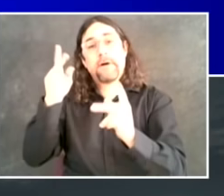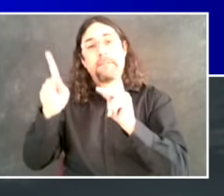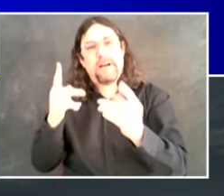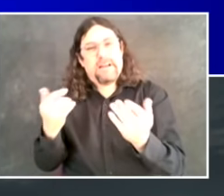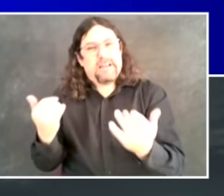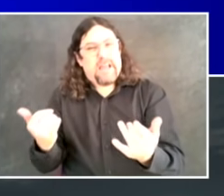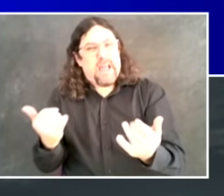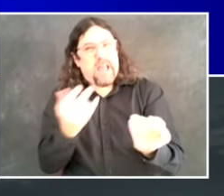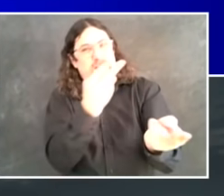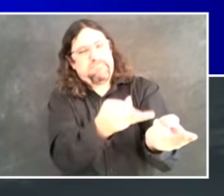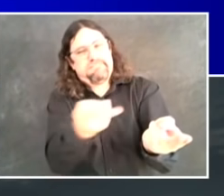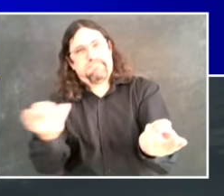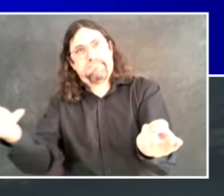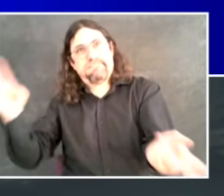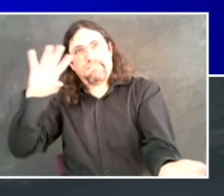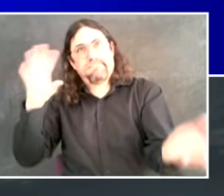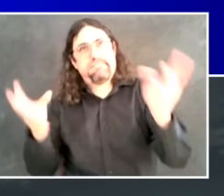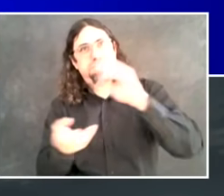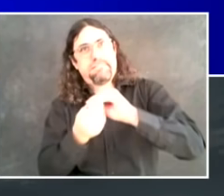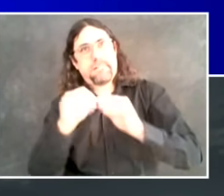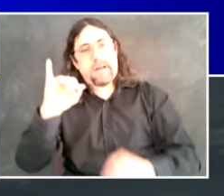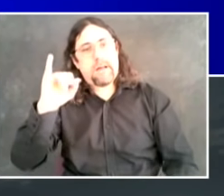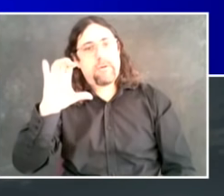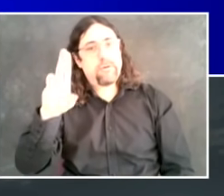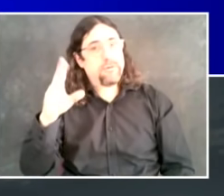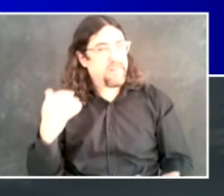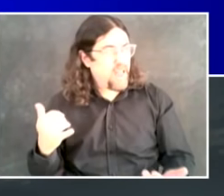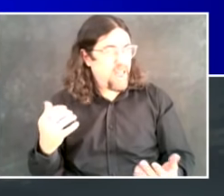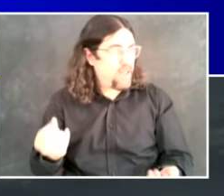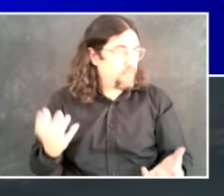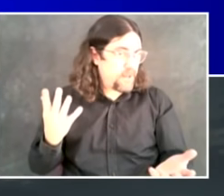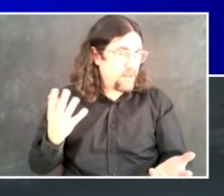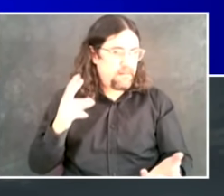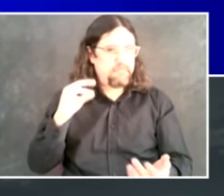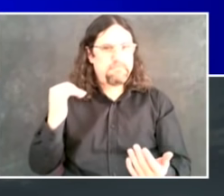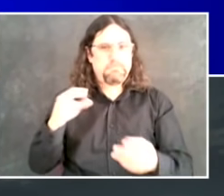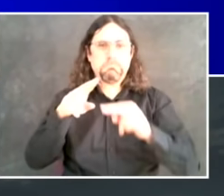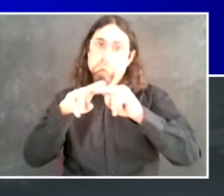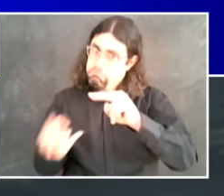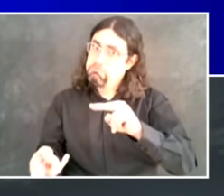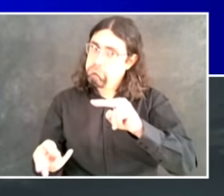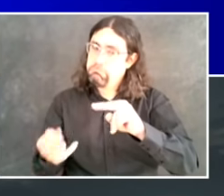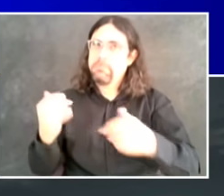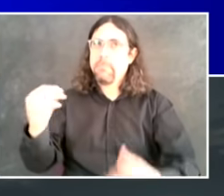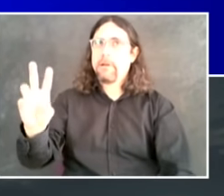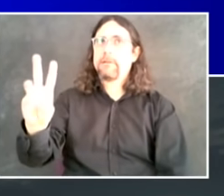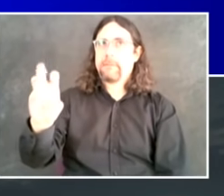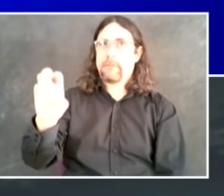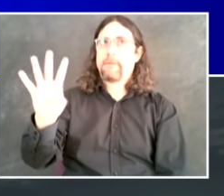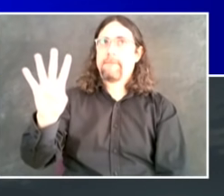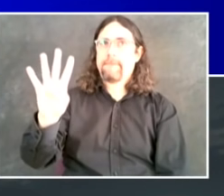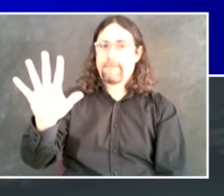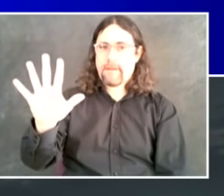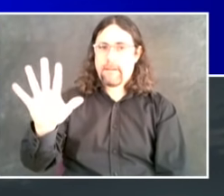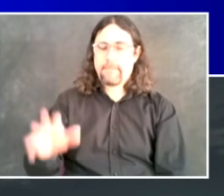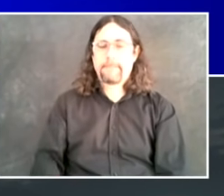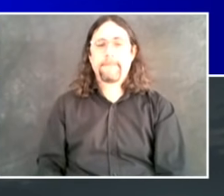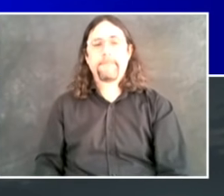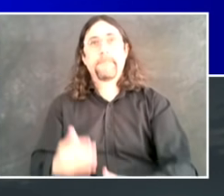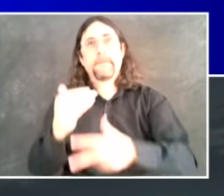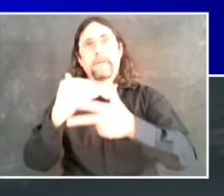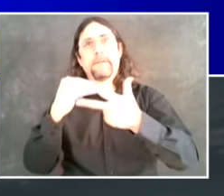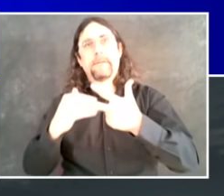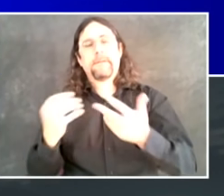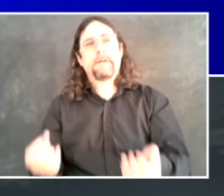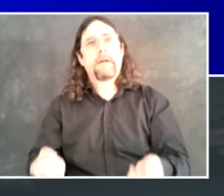to 645. Percentage of people testing positive for COVID-19 citywide down 21% to 20, only a